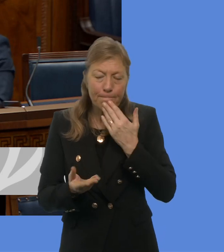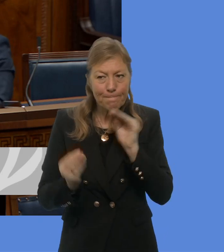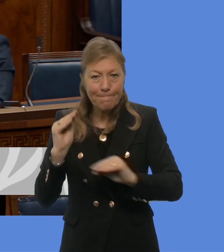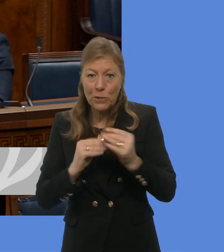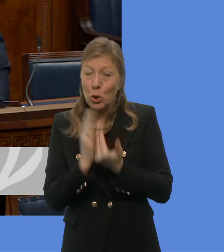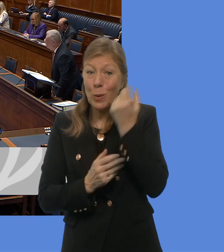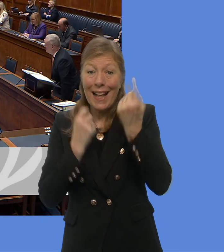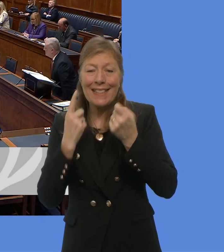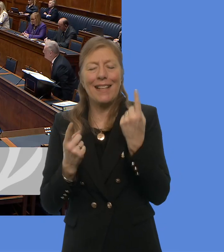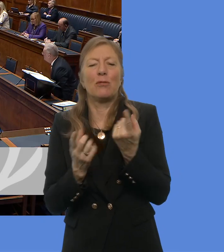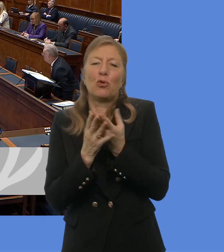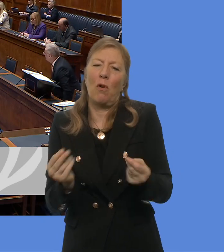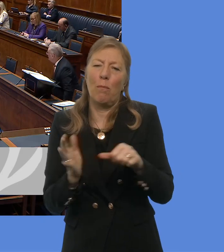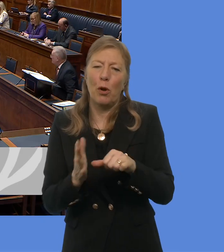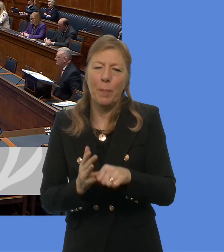how to address them.